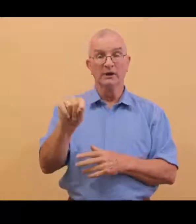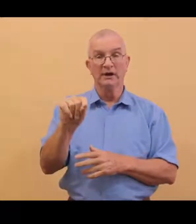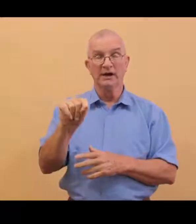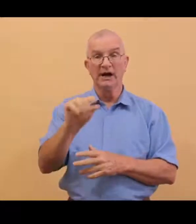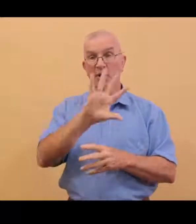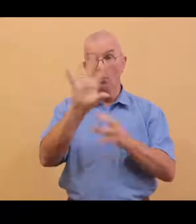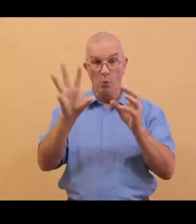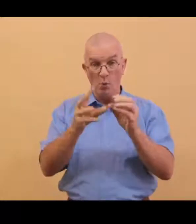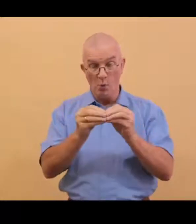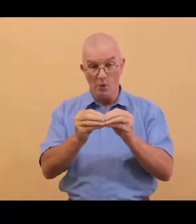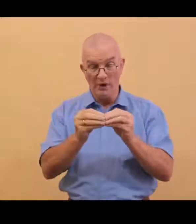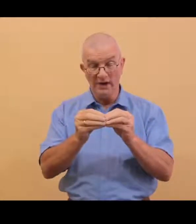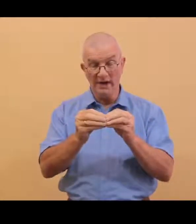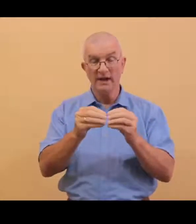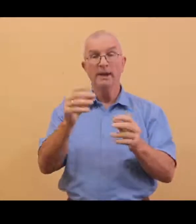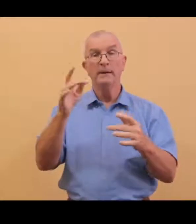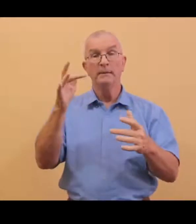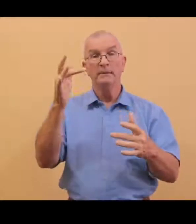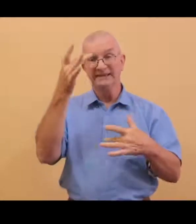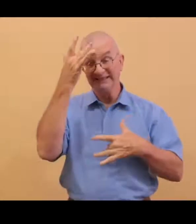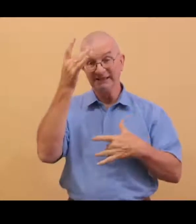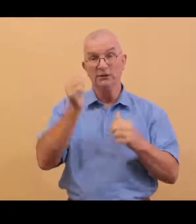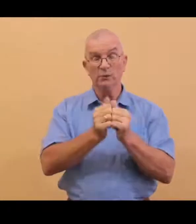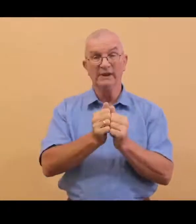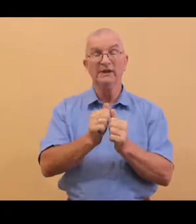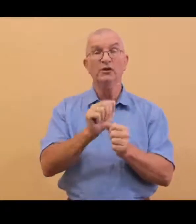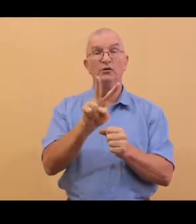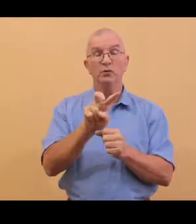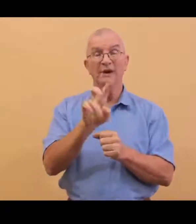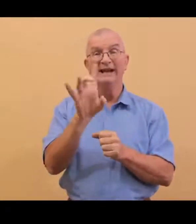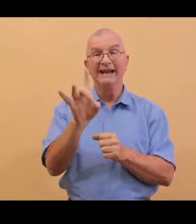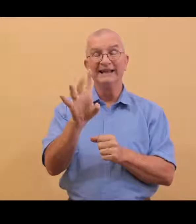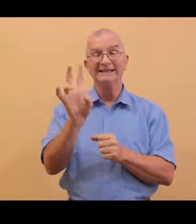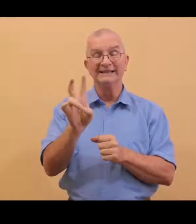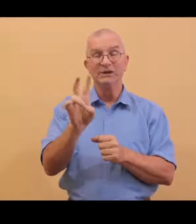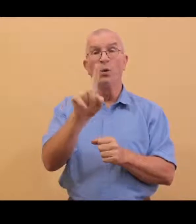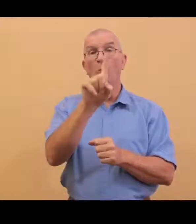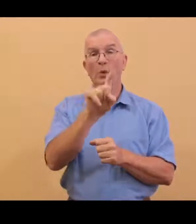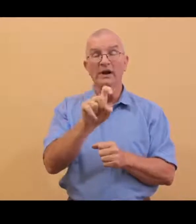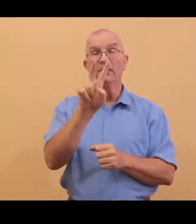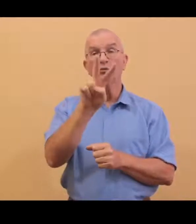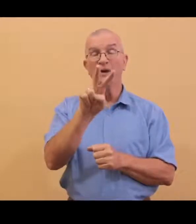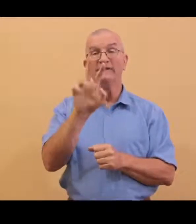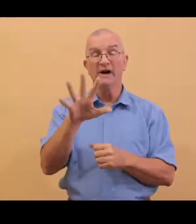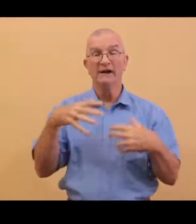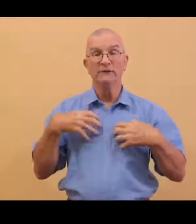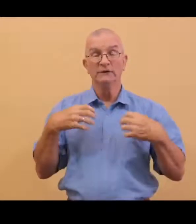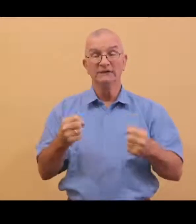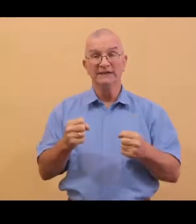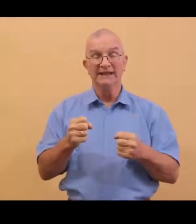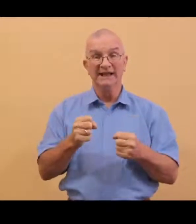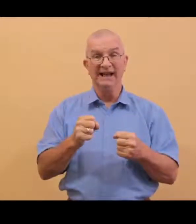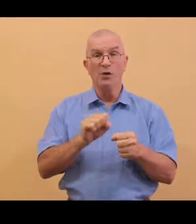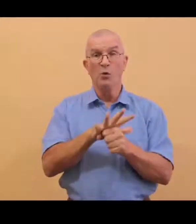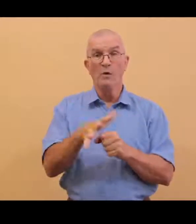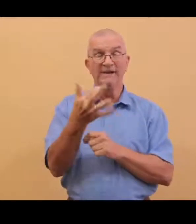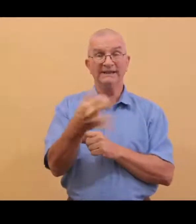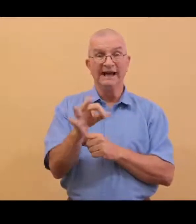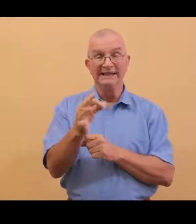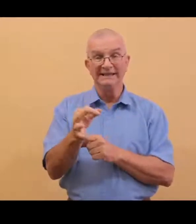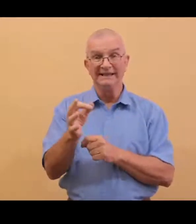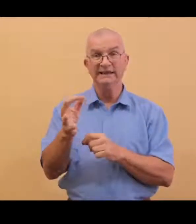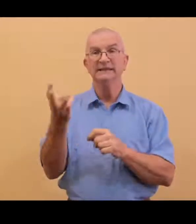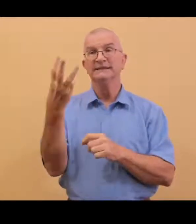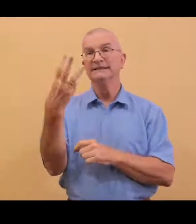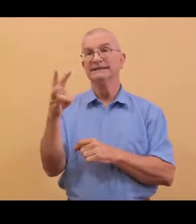of positive cases is 286. 125 persons have recovered, and our COVID-19 deaths remain